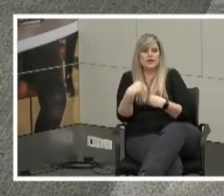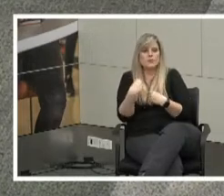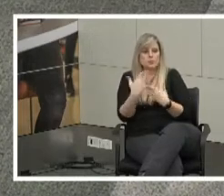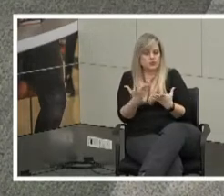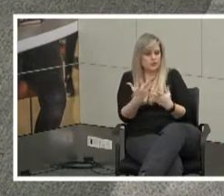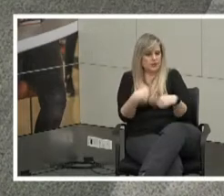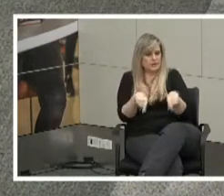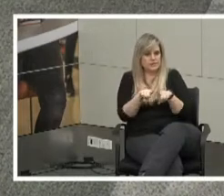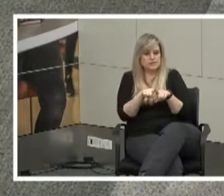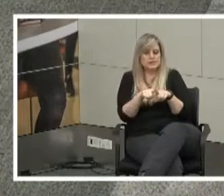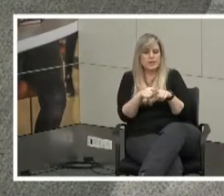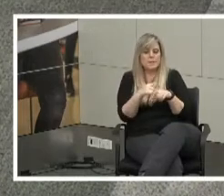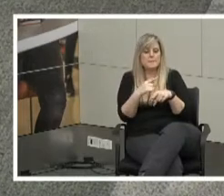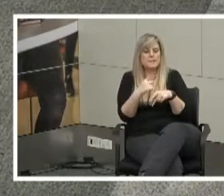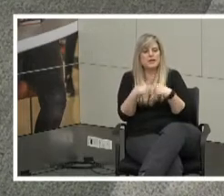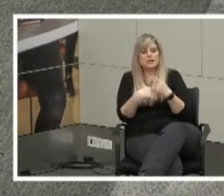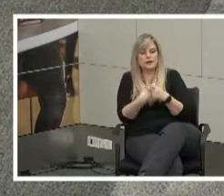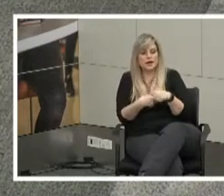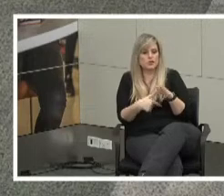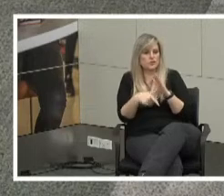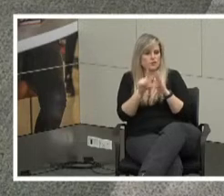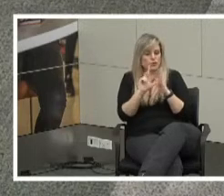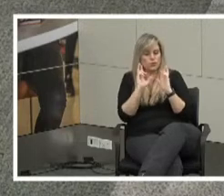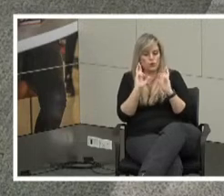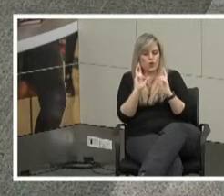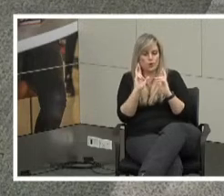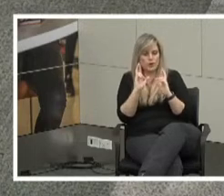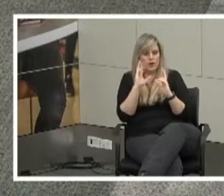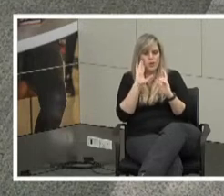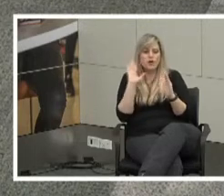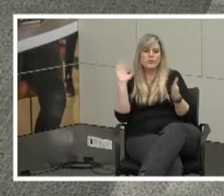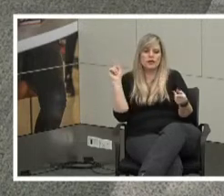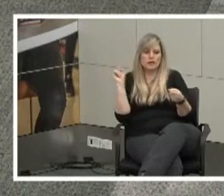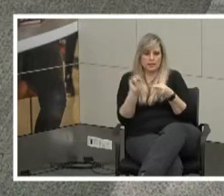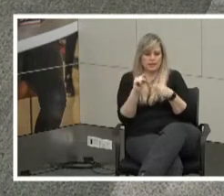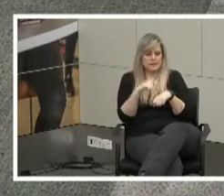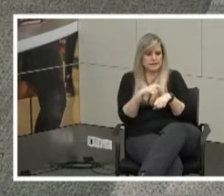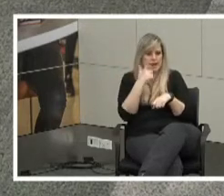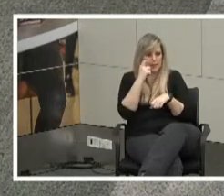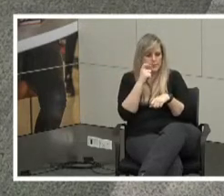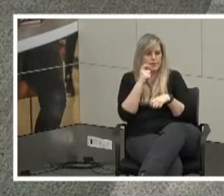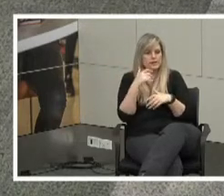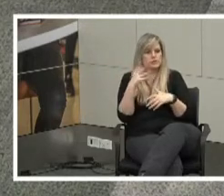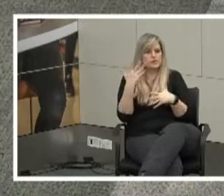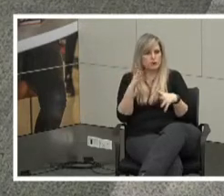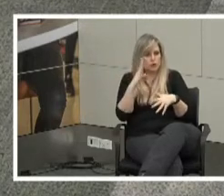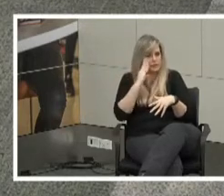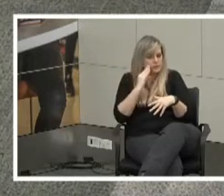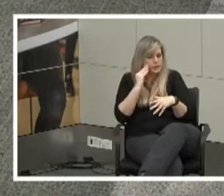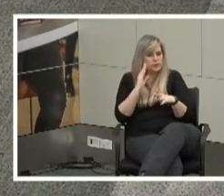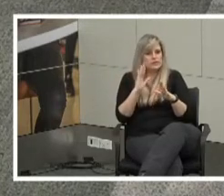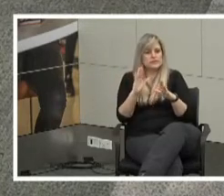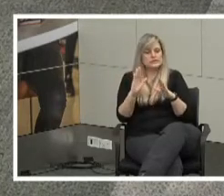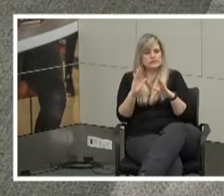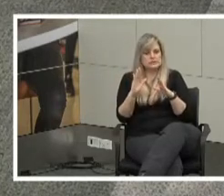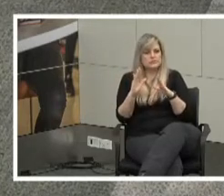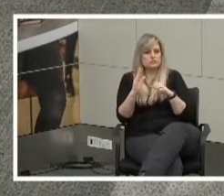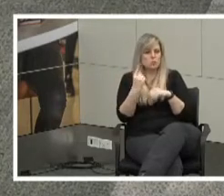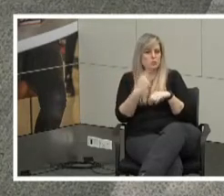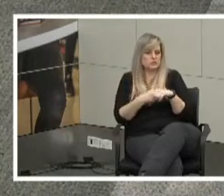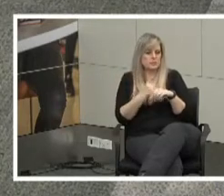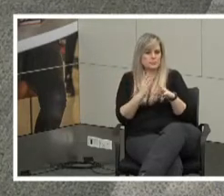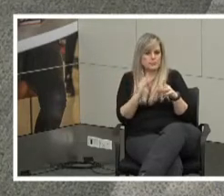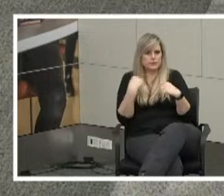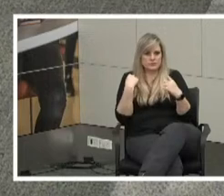of review and we're hoping that it doesn't take as long now that we have all calibrated on the method as we